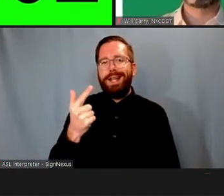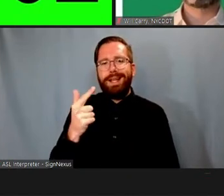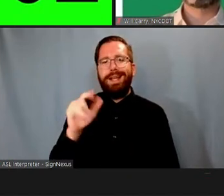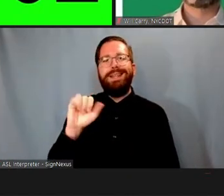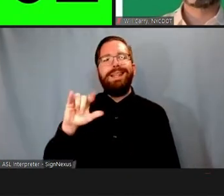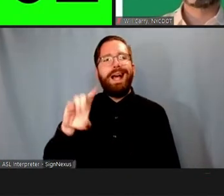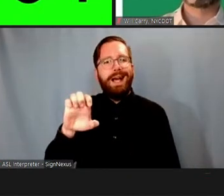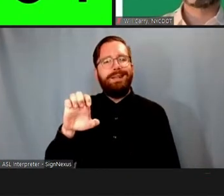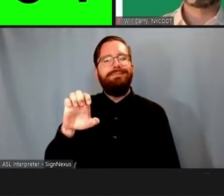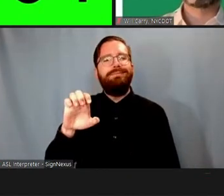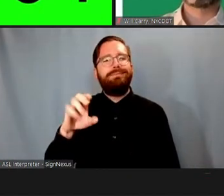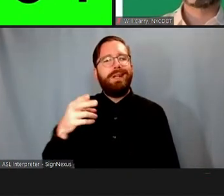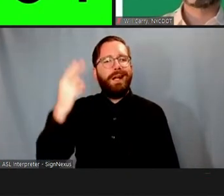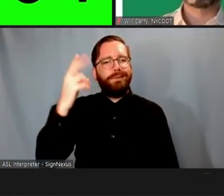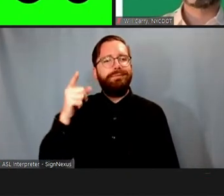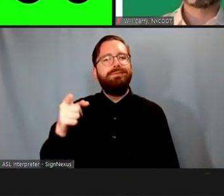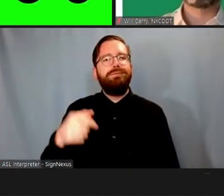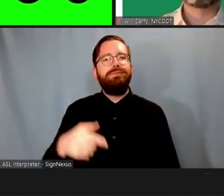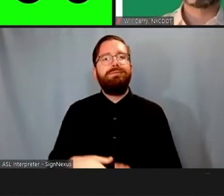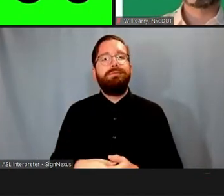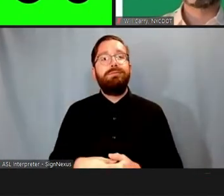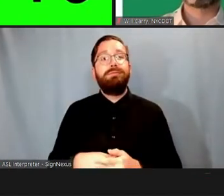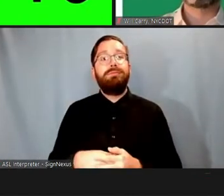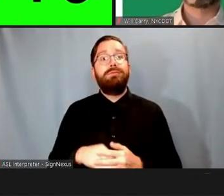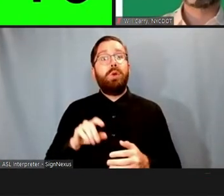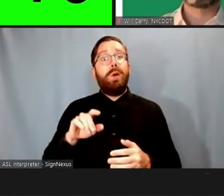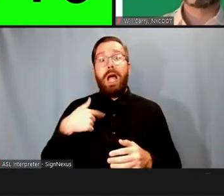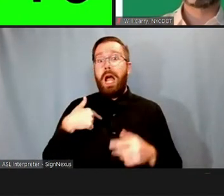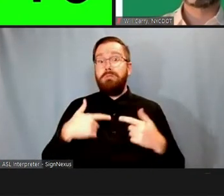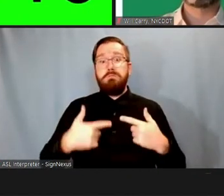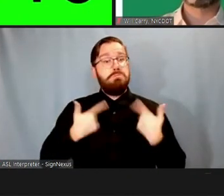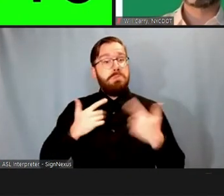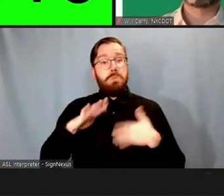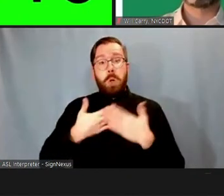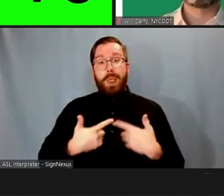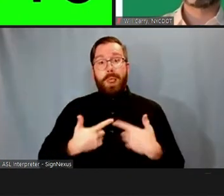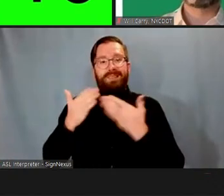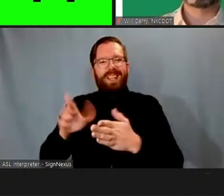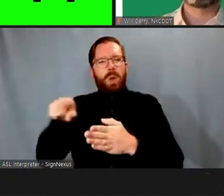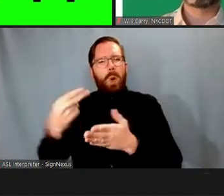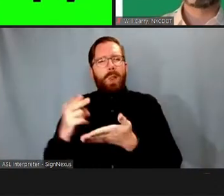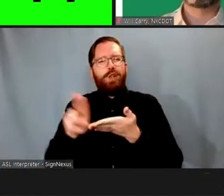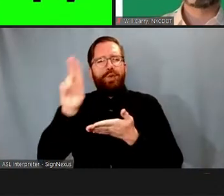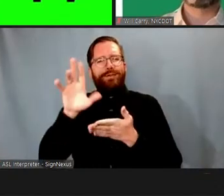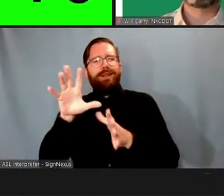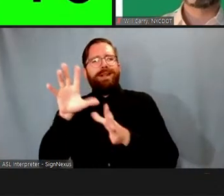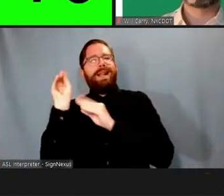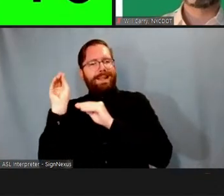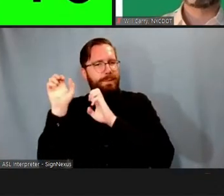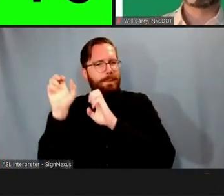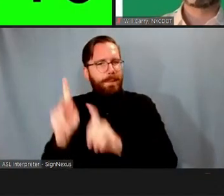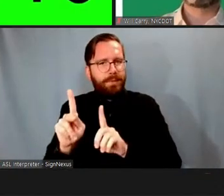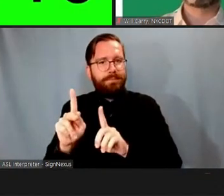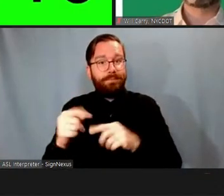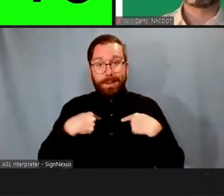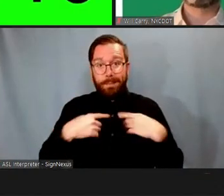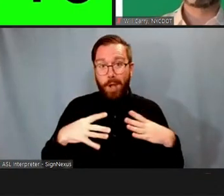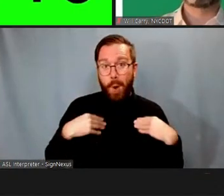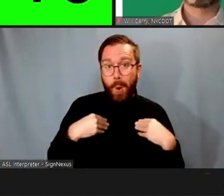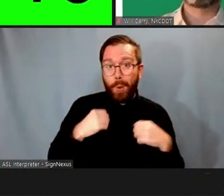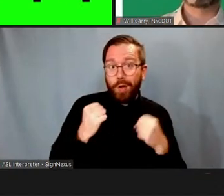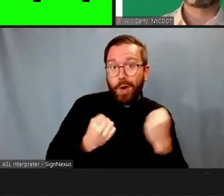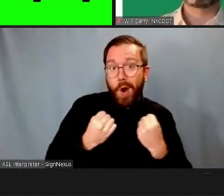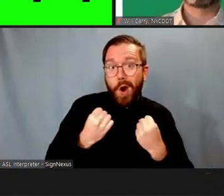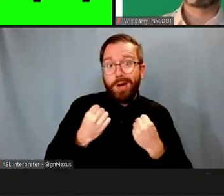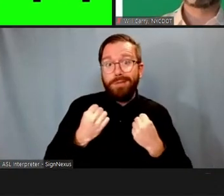at university i lived my entire life on manhattan island neither of my parents had ever owned a car and neither have i i took the